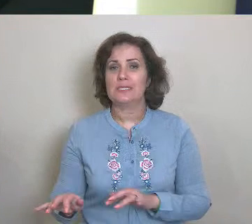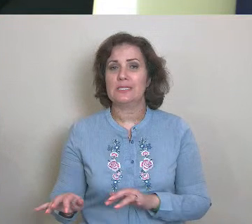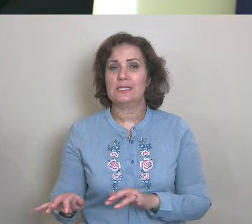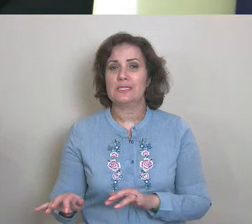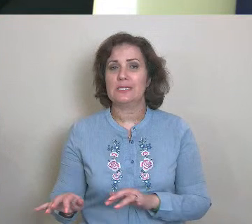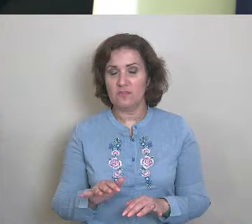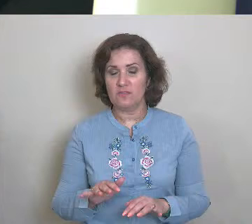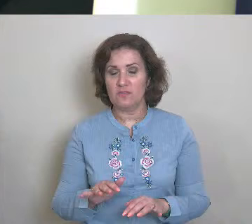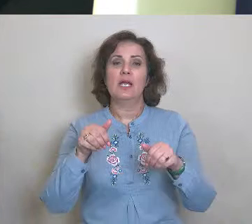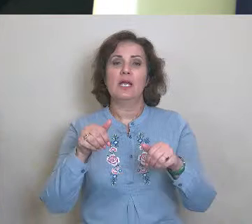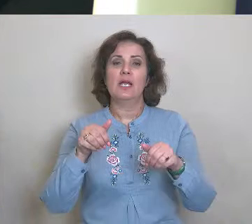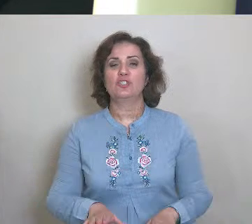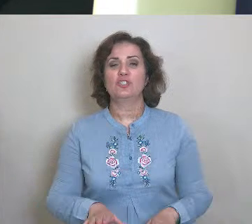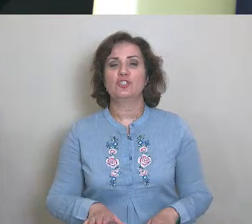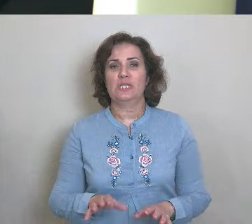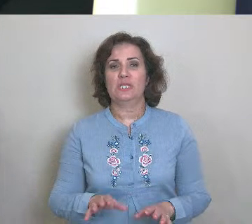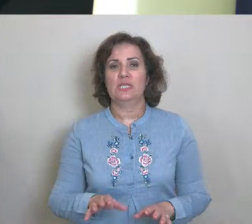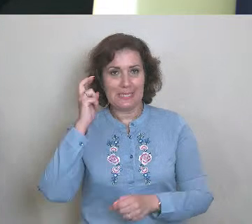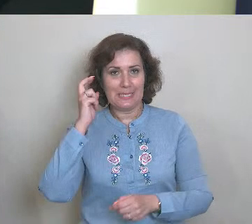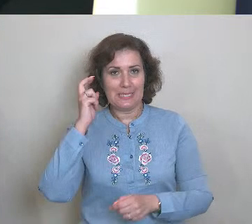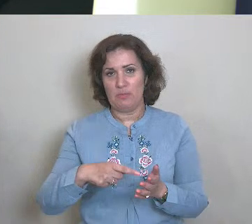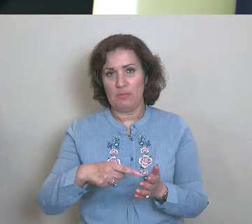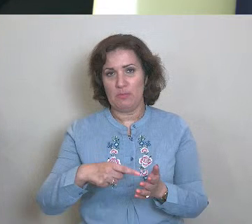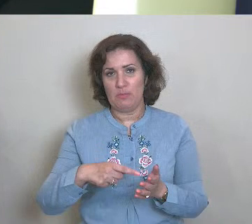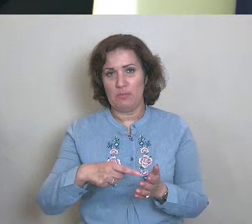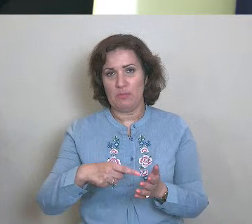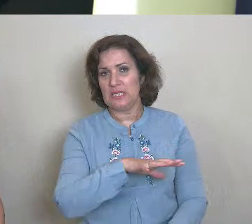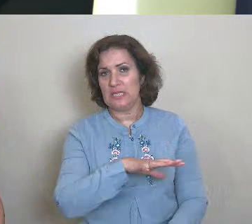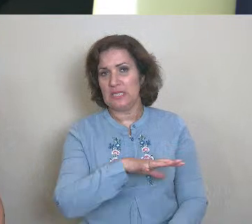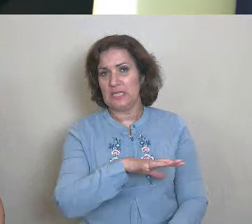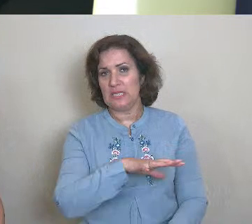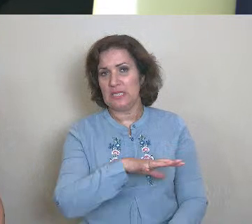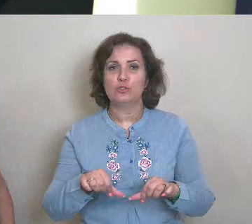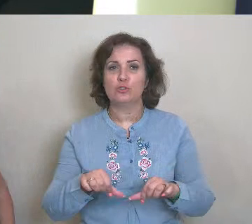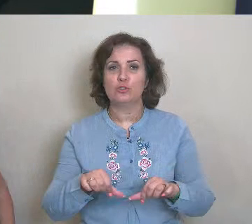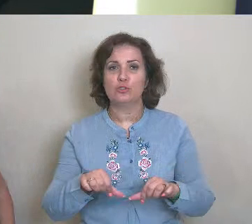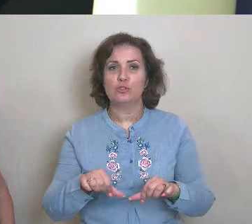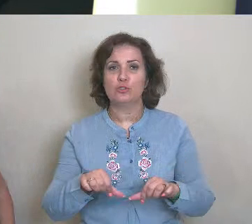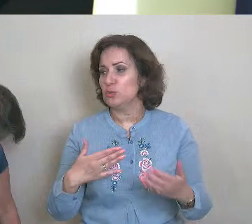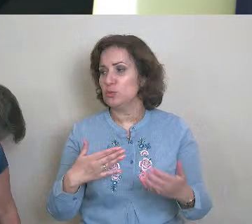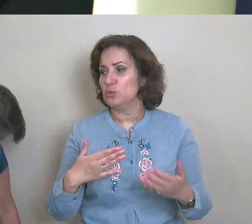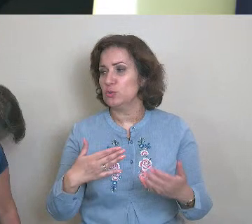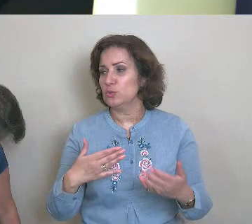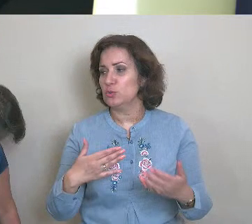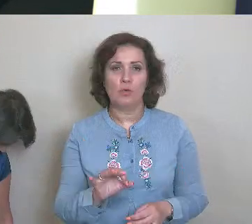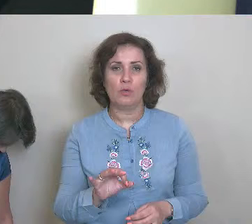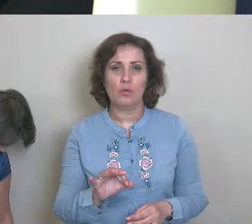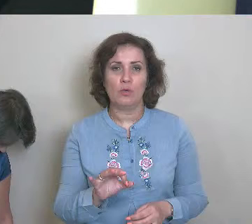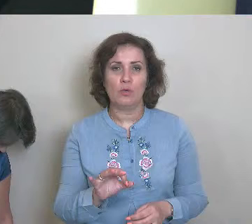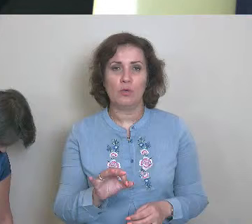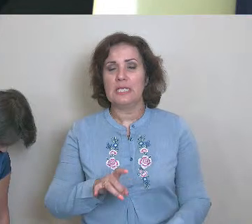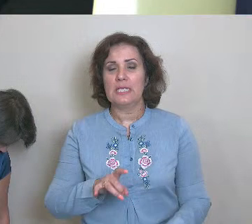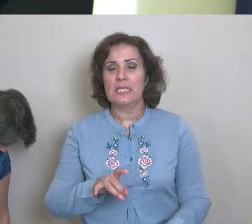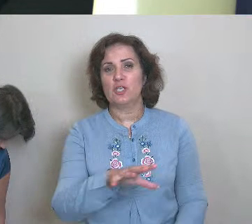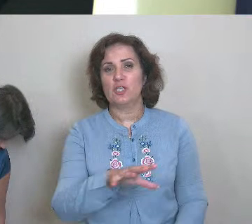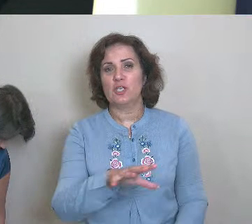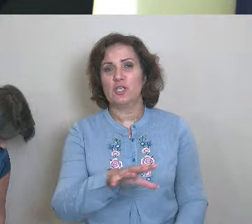otherwise the CEC can take measures. The decision of the Kiev city TEC